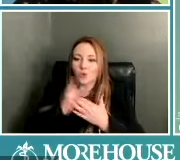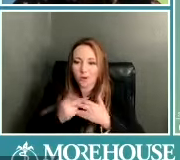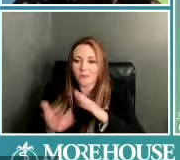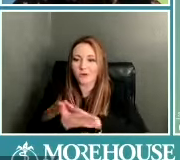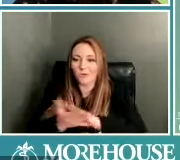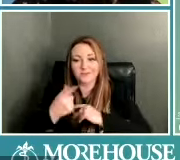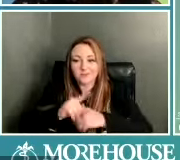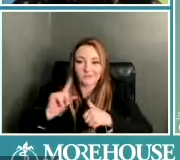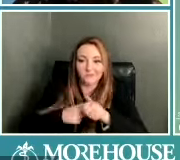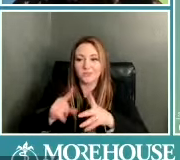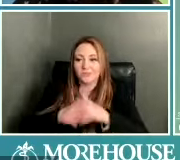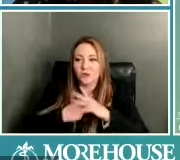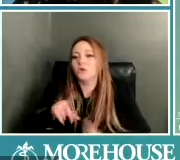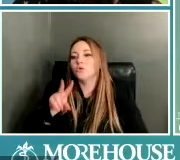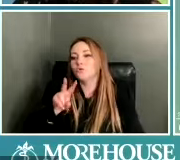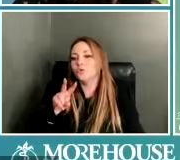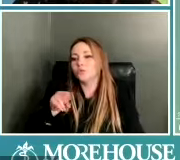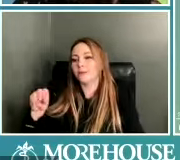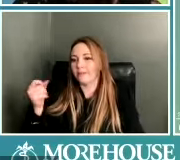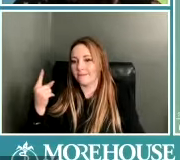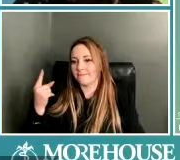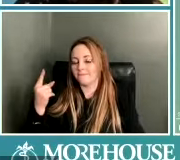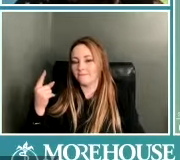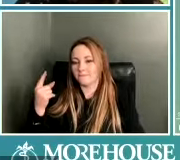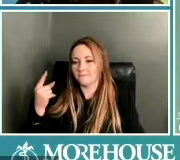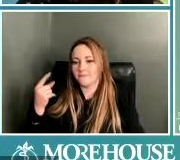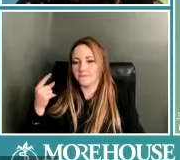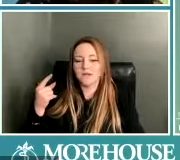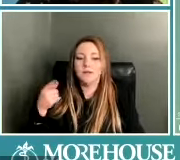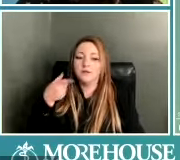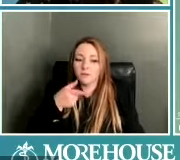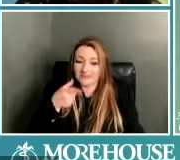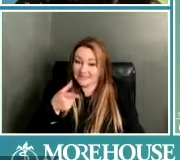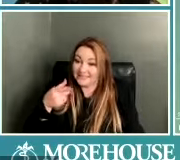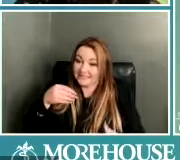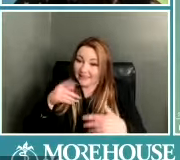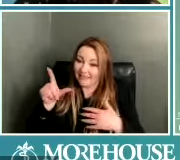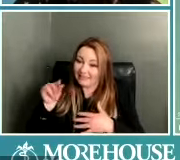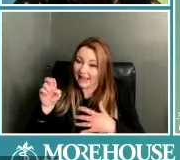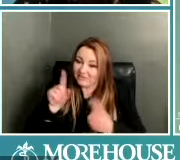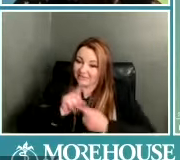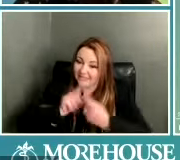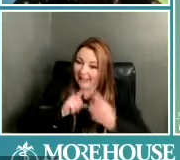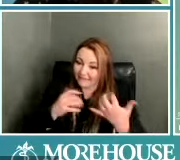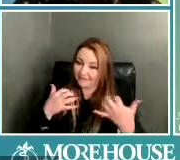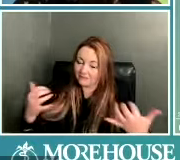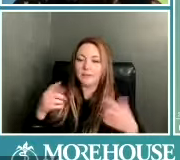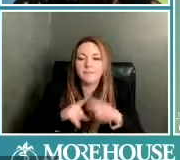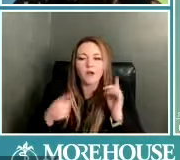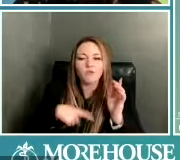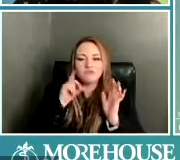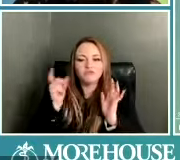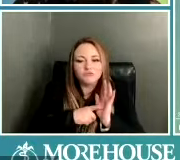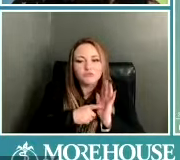first initiated in 2011 and was actually held in person. But as we have seen through